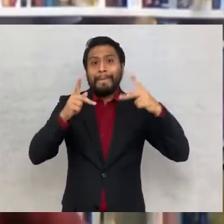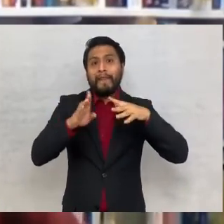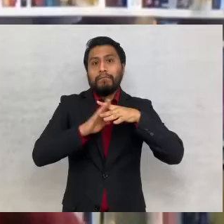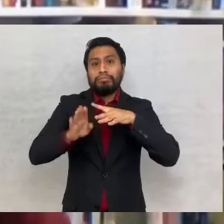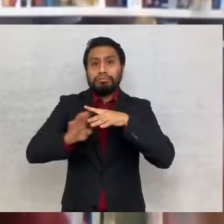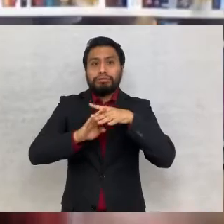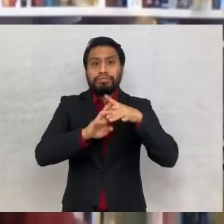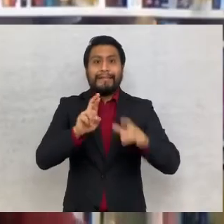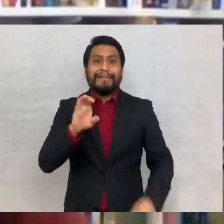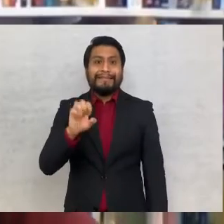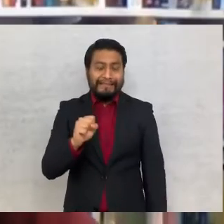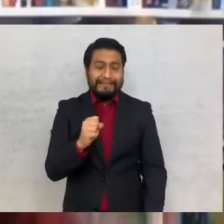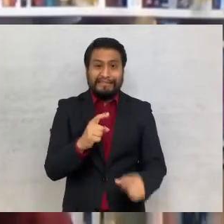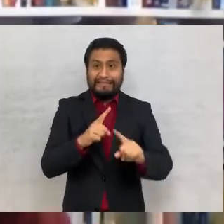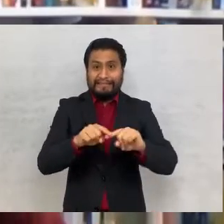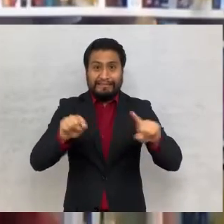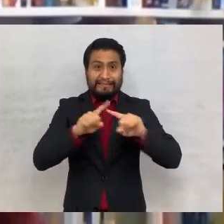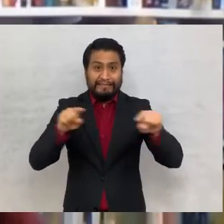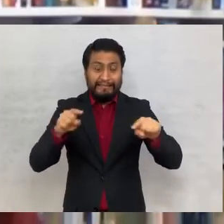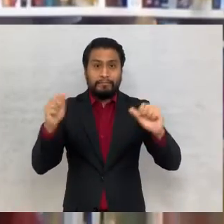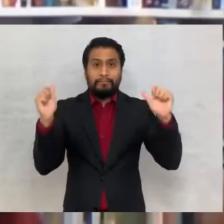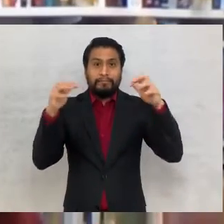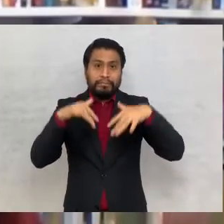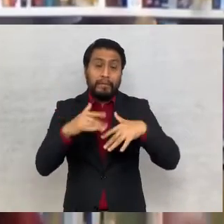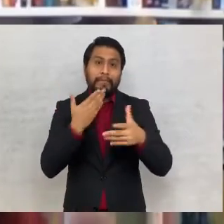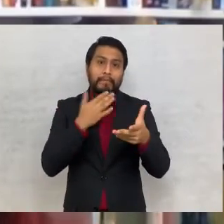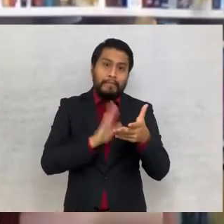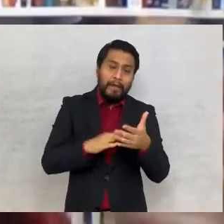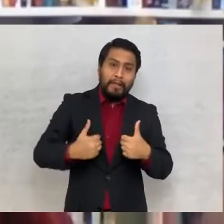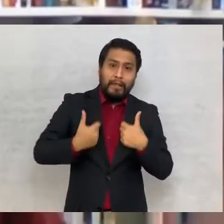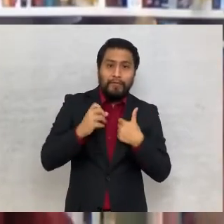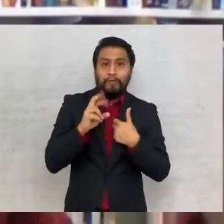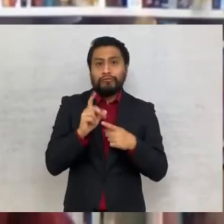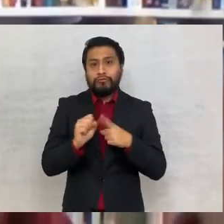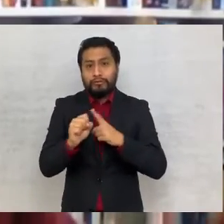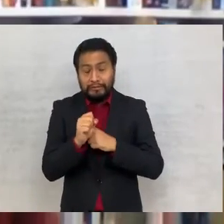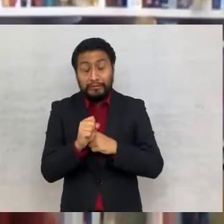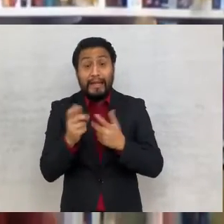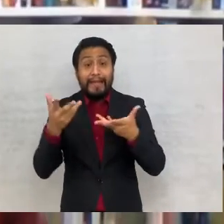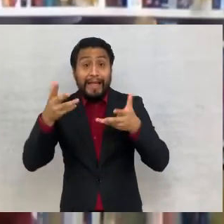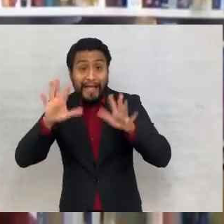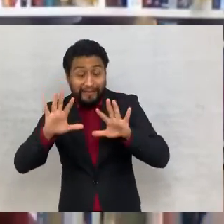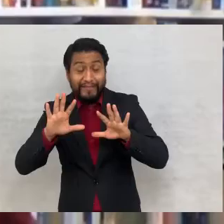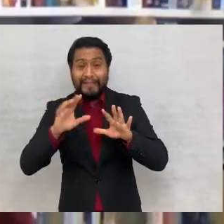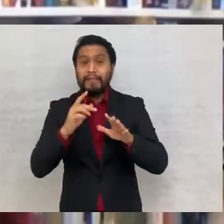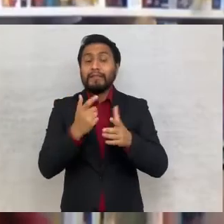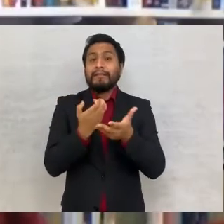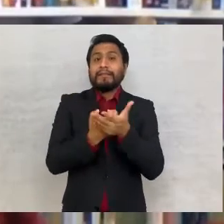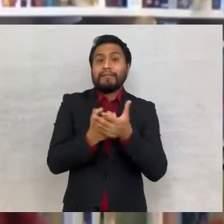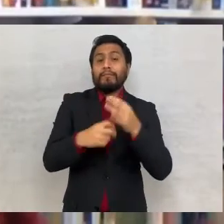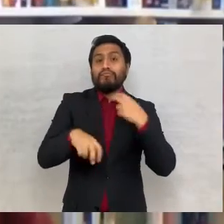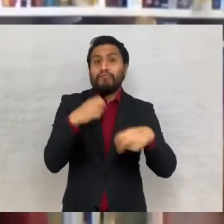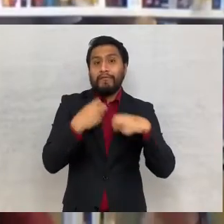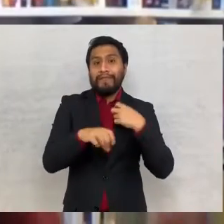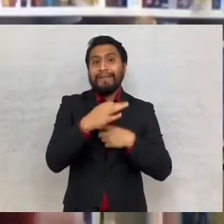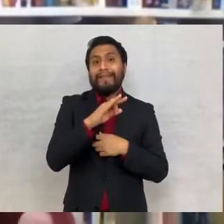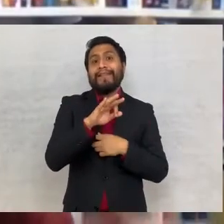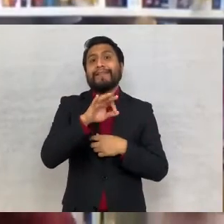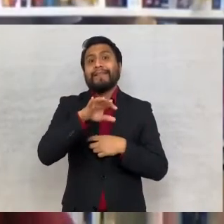communist invasion, eugenics appealed more strongly to the neo-Lamarckian framework in order to repel that